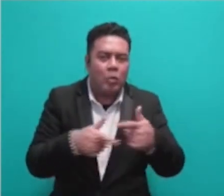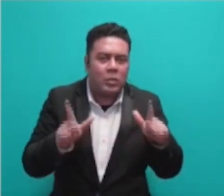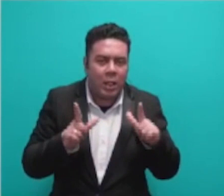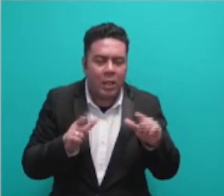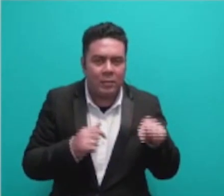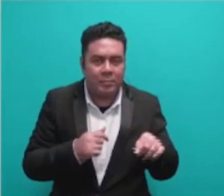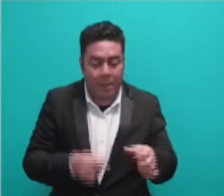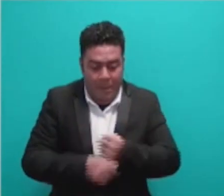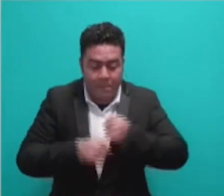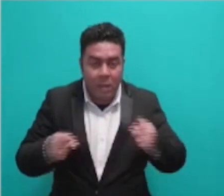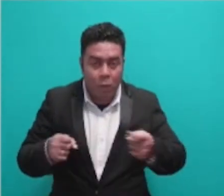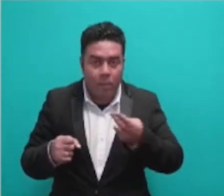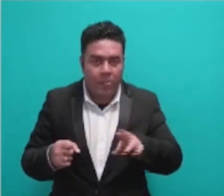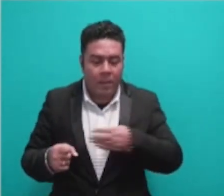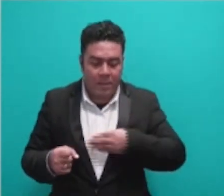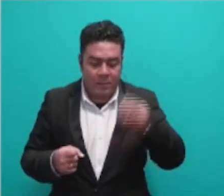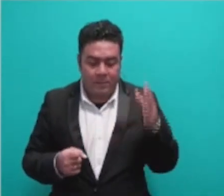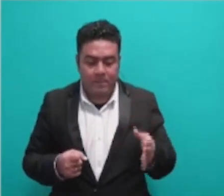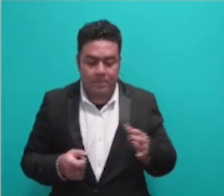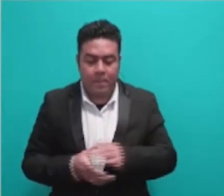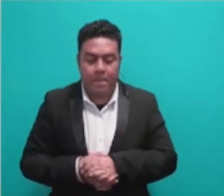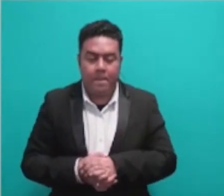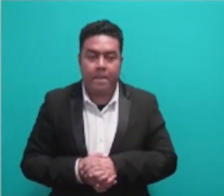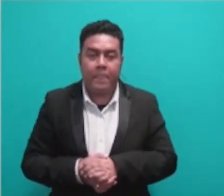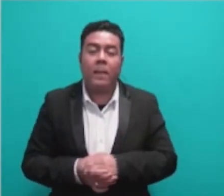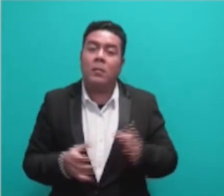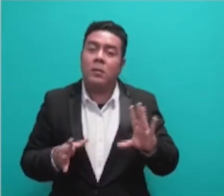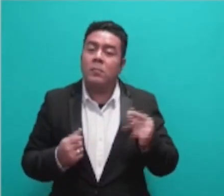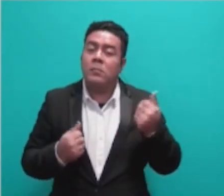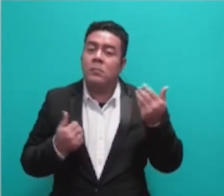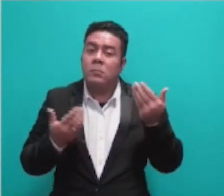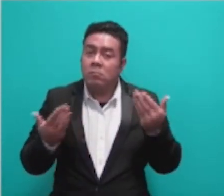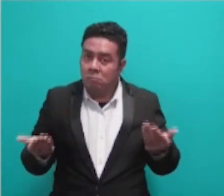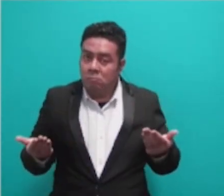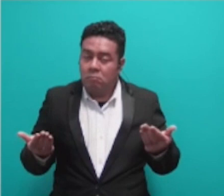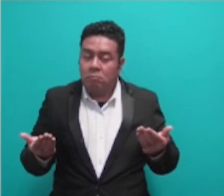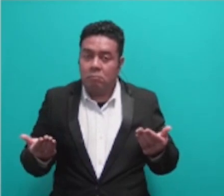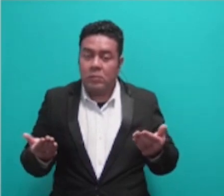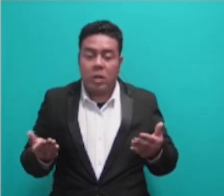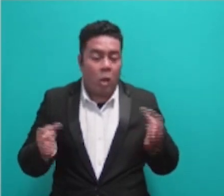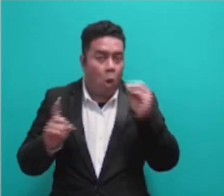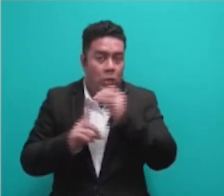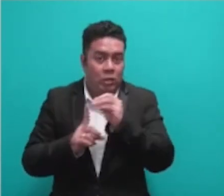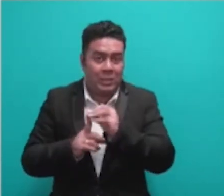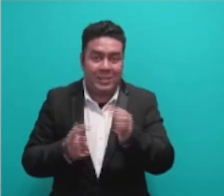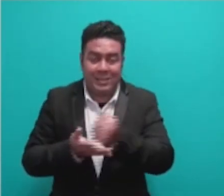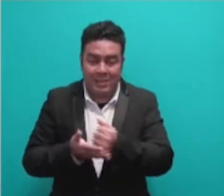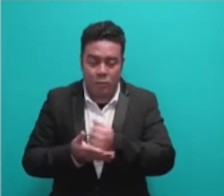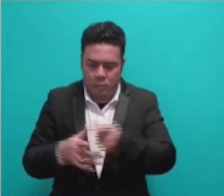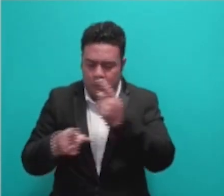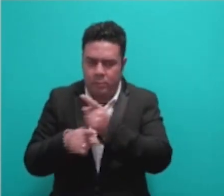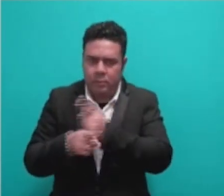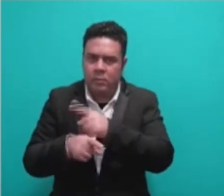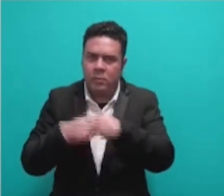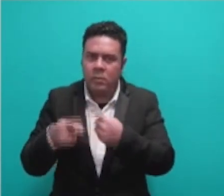somewhat given power to the Minister, and that has, in somehow, the original Act would talk about that